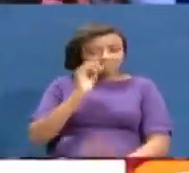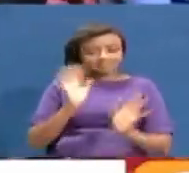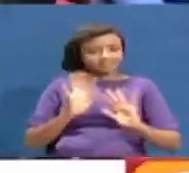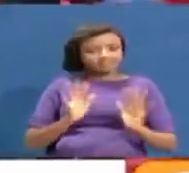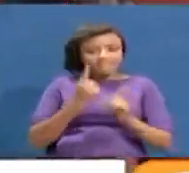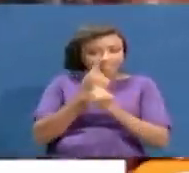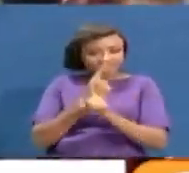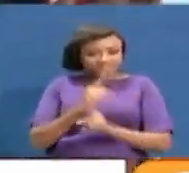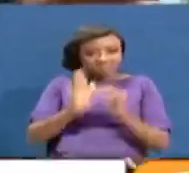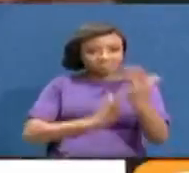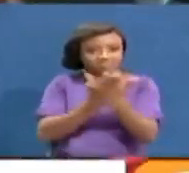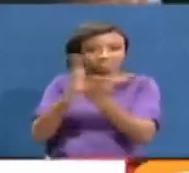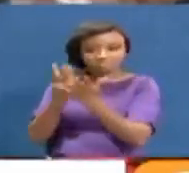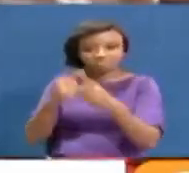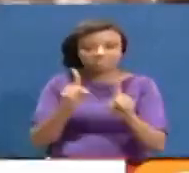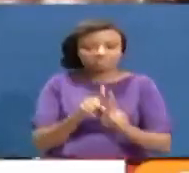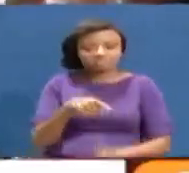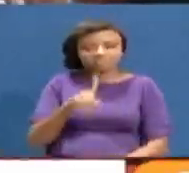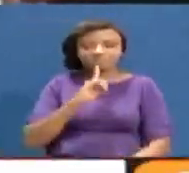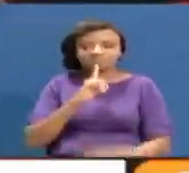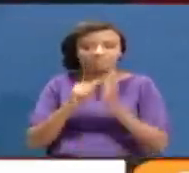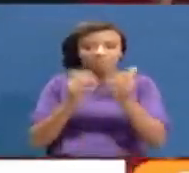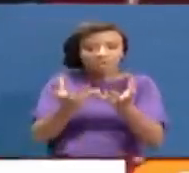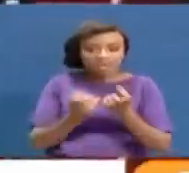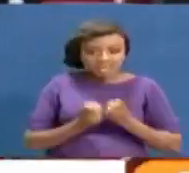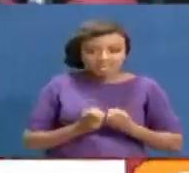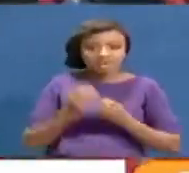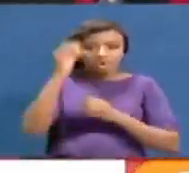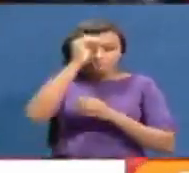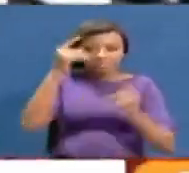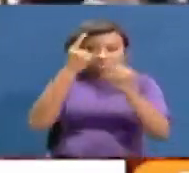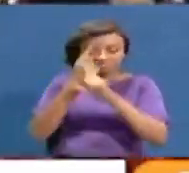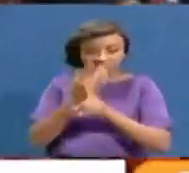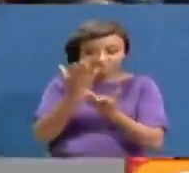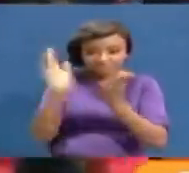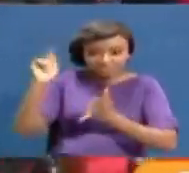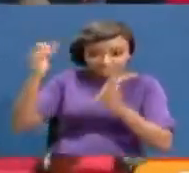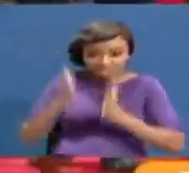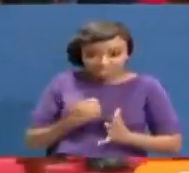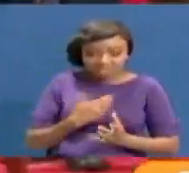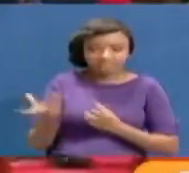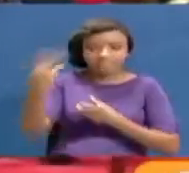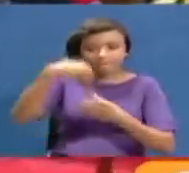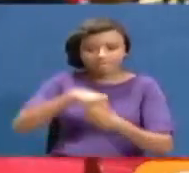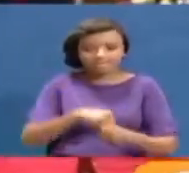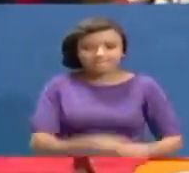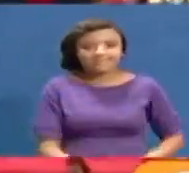proposals, saying they needed further review to reflect the views of all Kenyans. Chemutai Goin, Citizen TV, Nairobi.